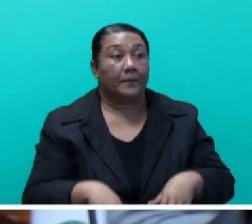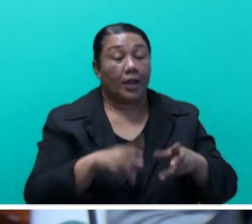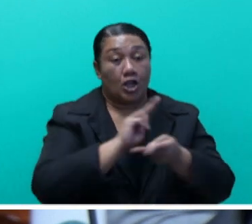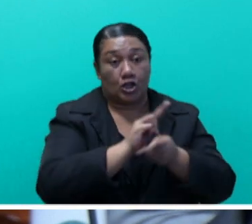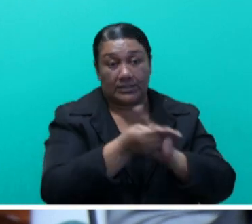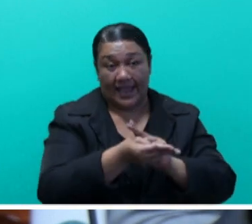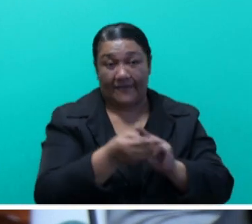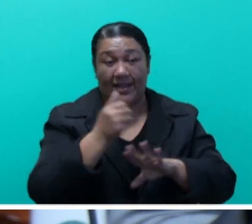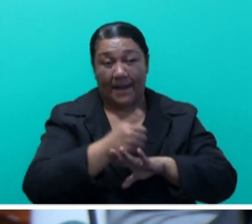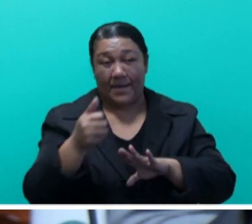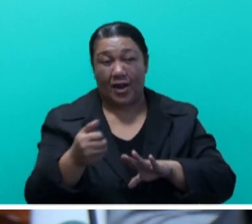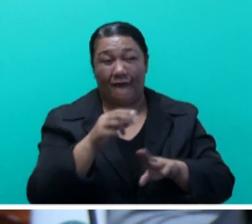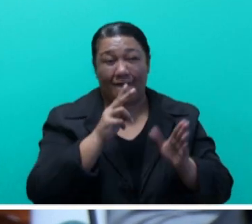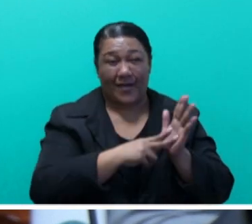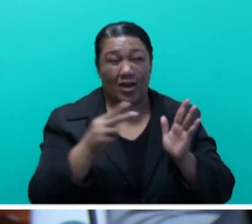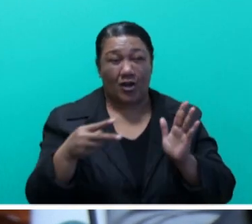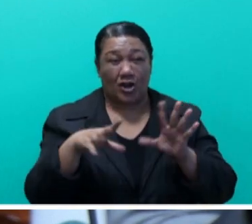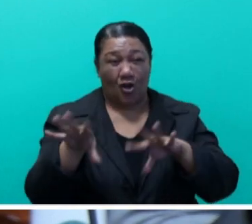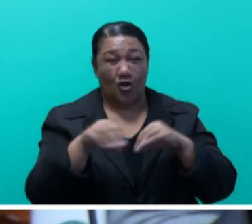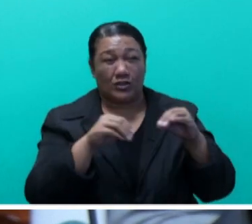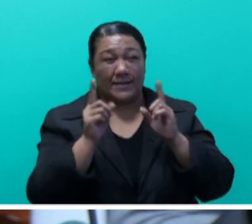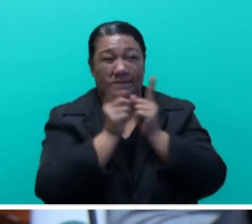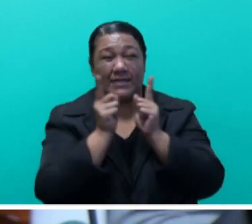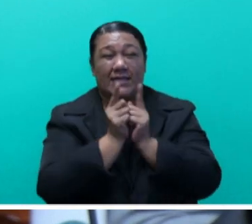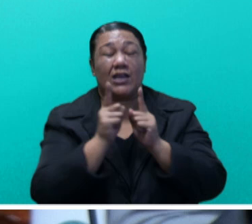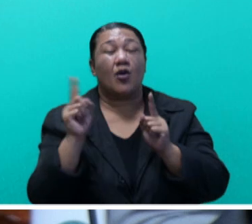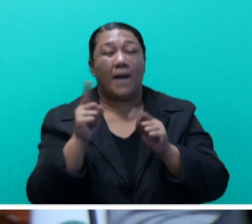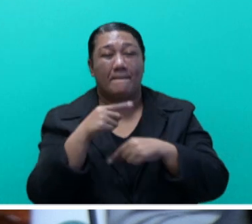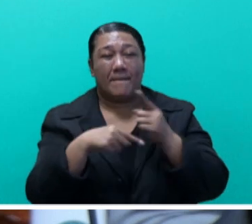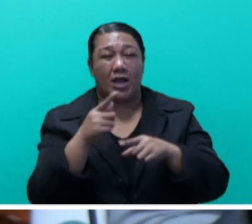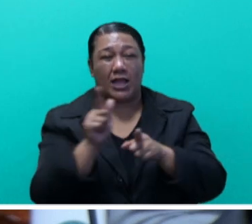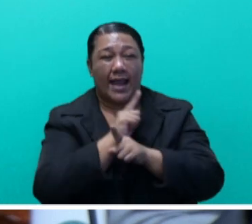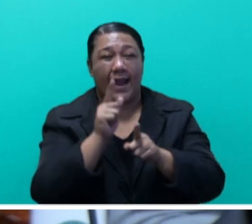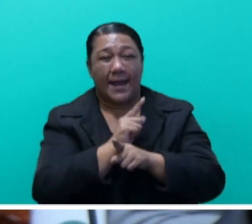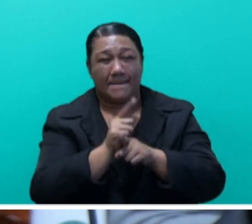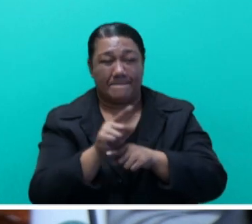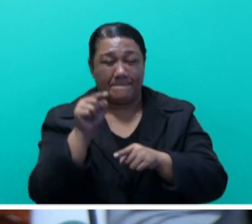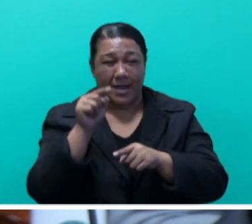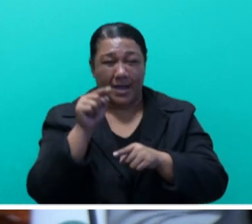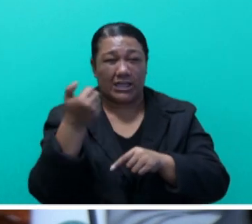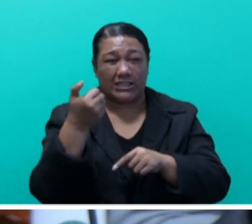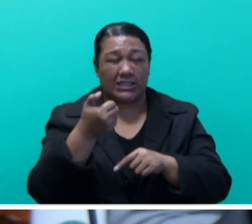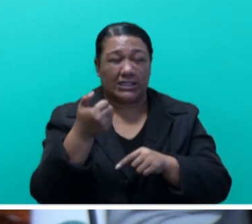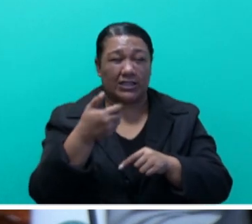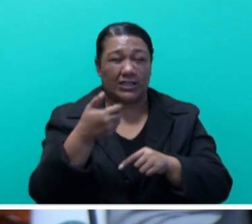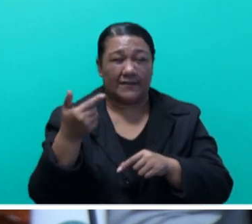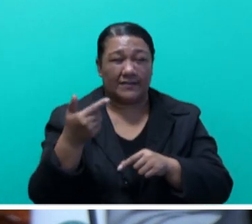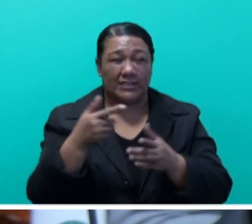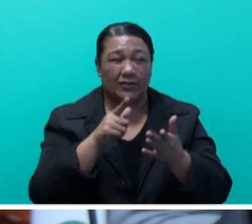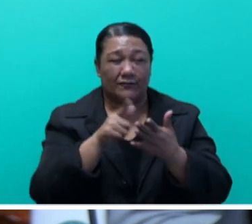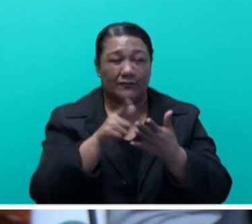the government of Vanuatu hosted a meeting of the labour sending countries on the 16th and 17th of July